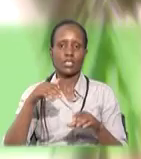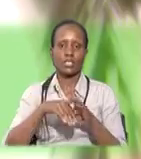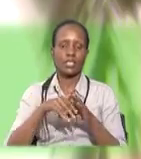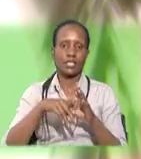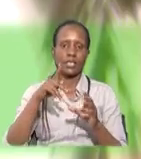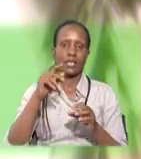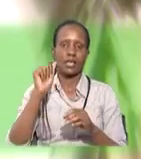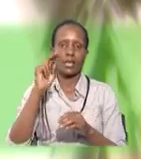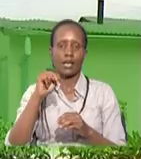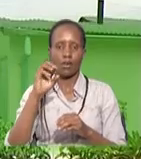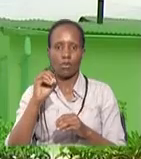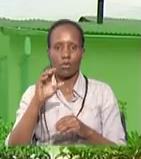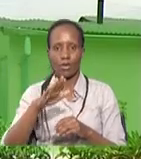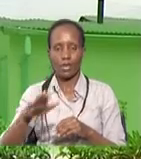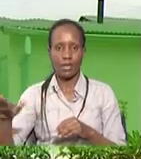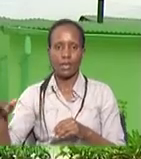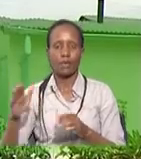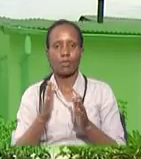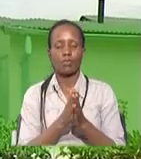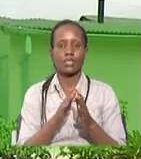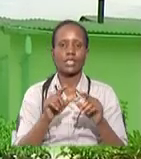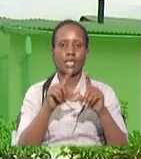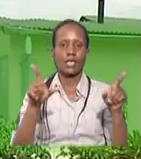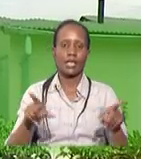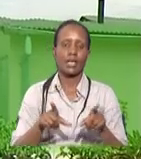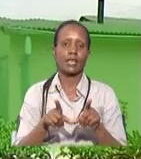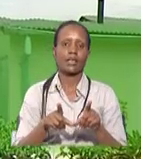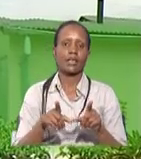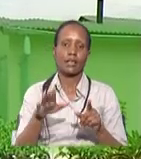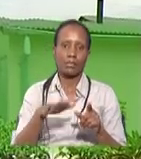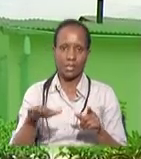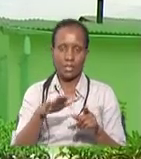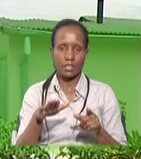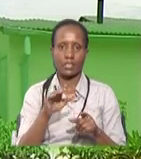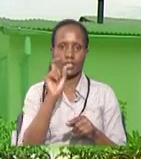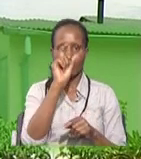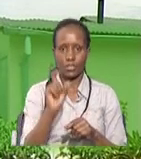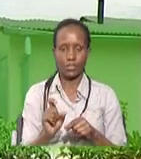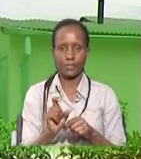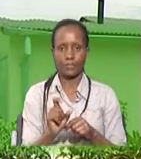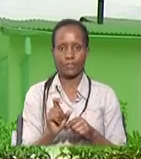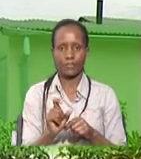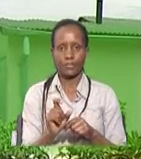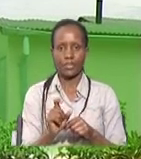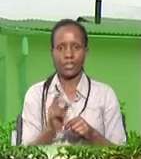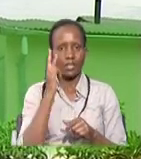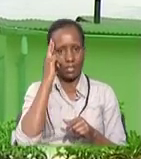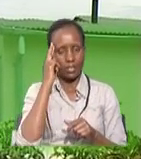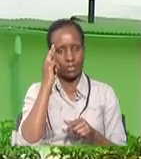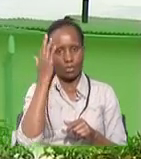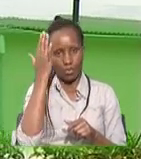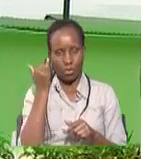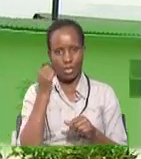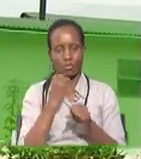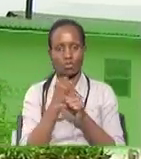in the Kano Plains and the Greater Lake Basin region. The purpose, of course, was to